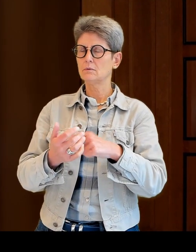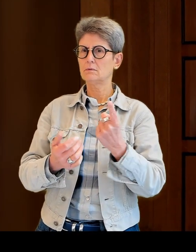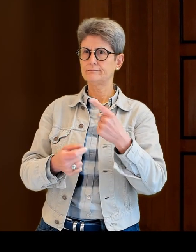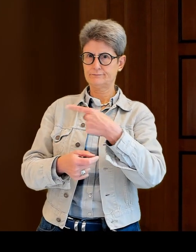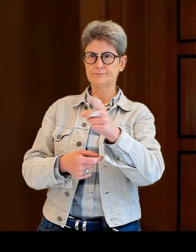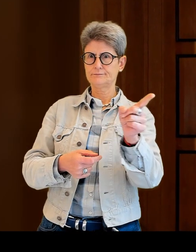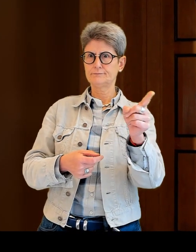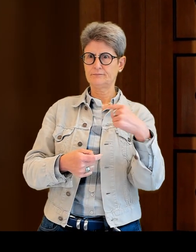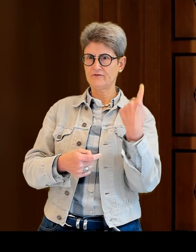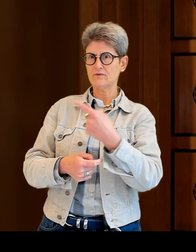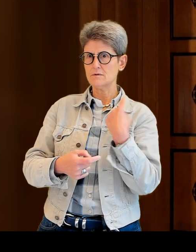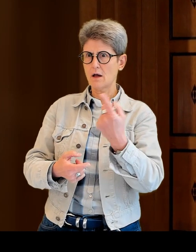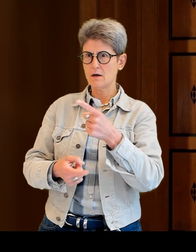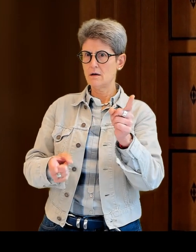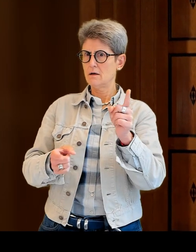packed